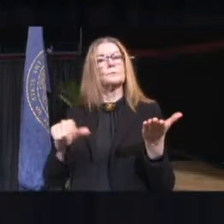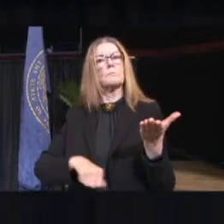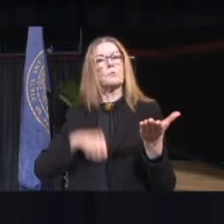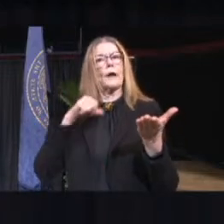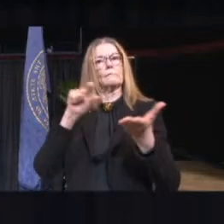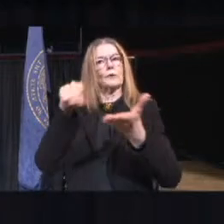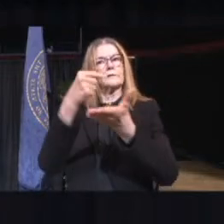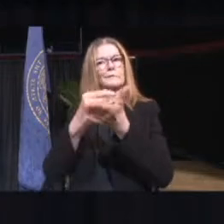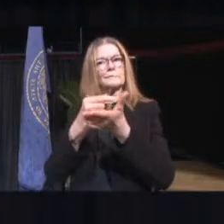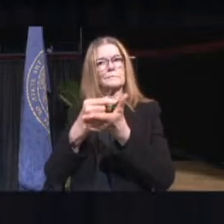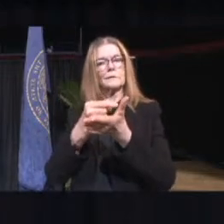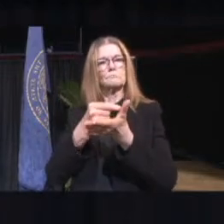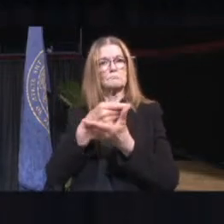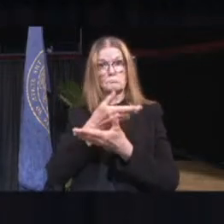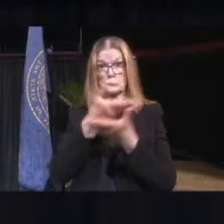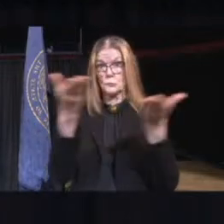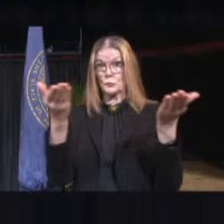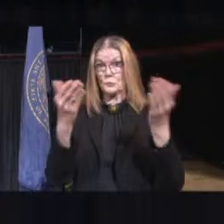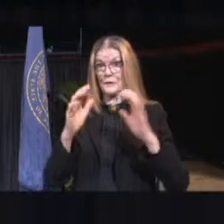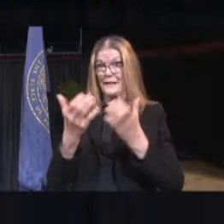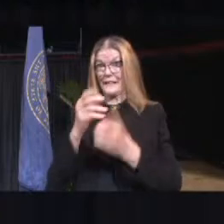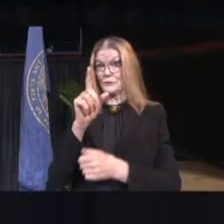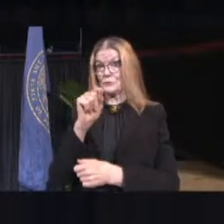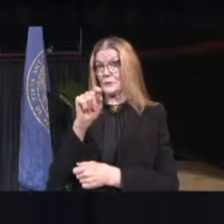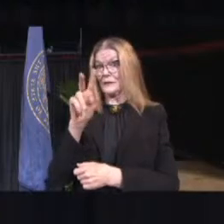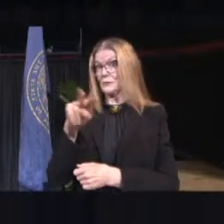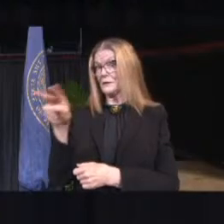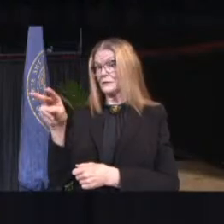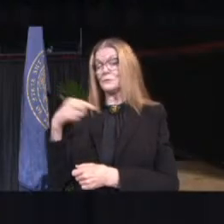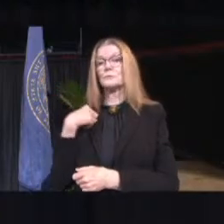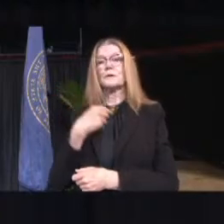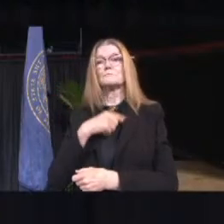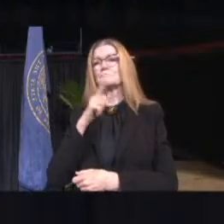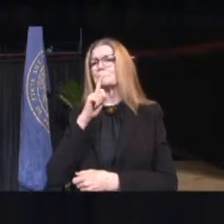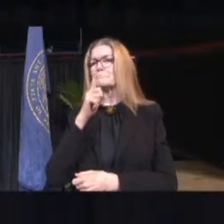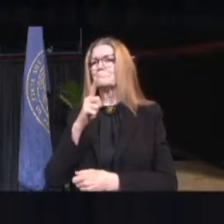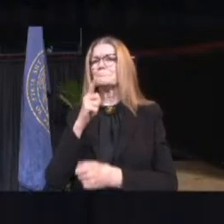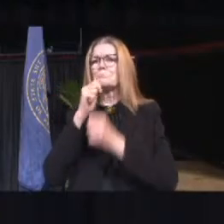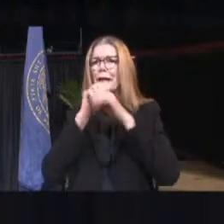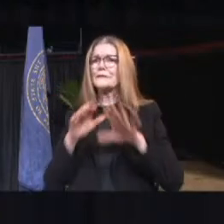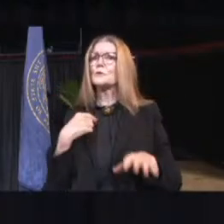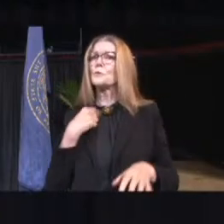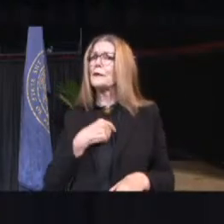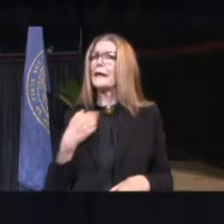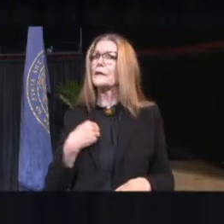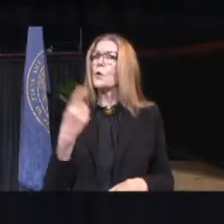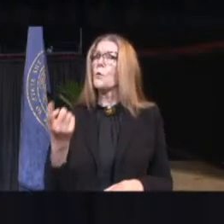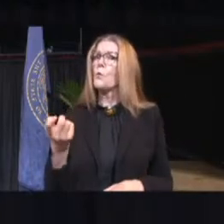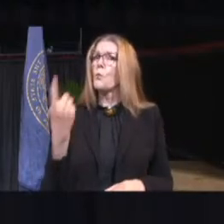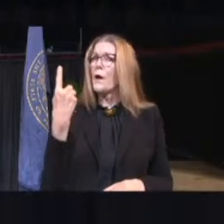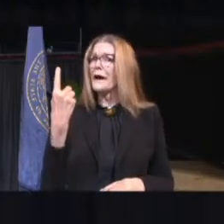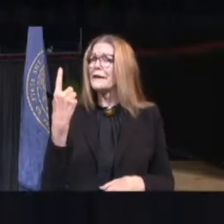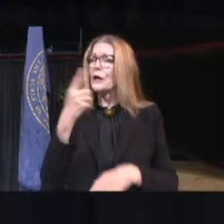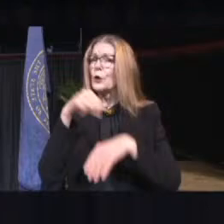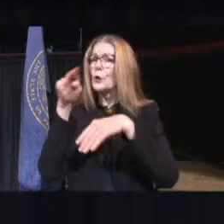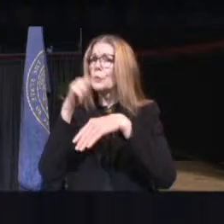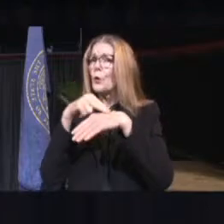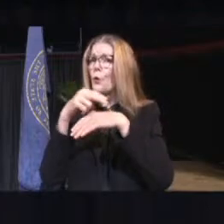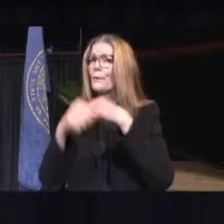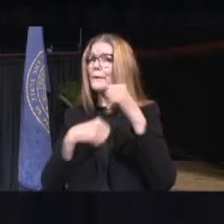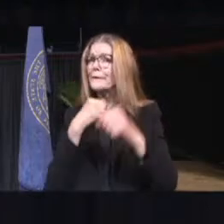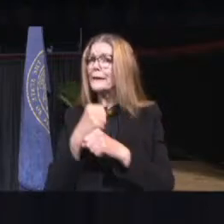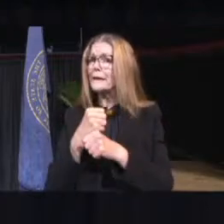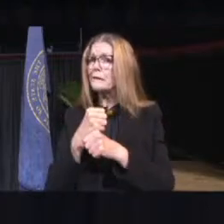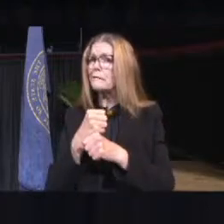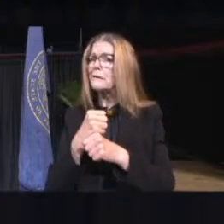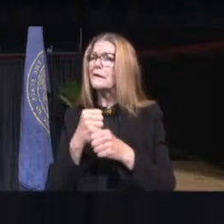of 2022, we are extremely blessed to have one normal year. Of course, that one normal year